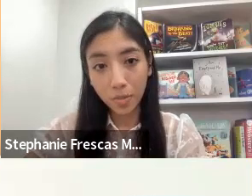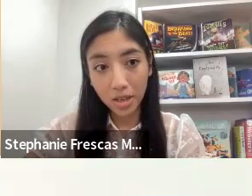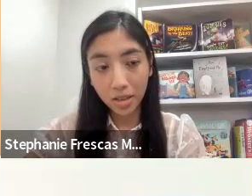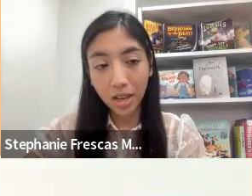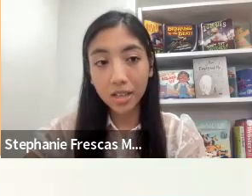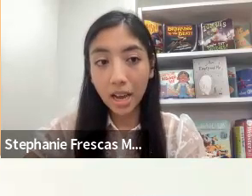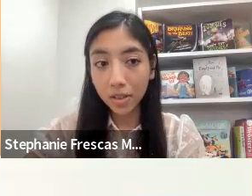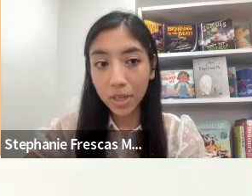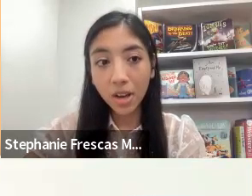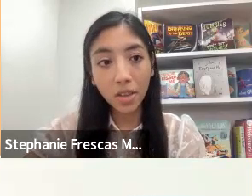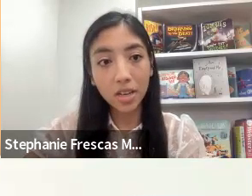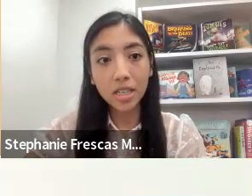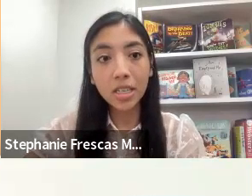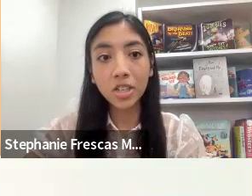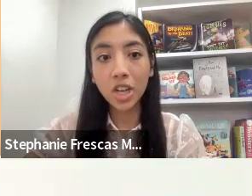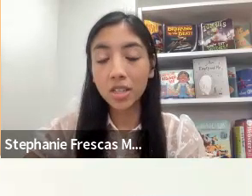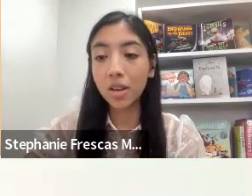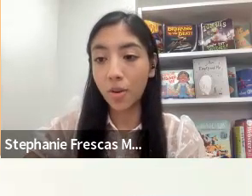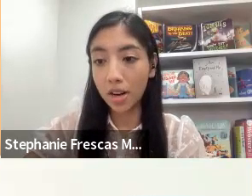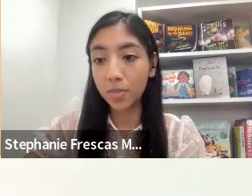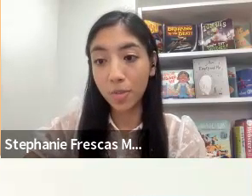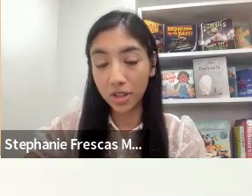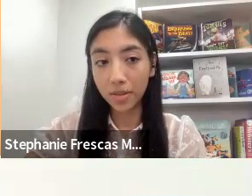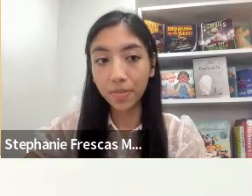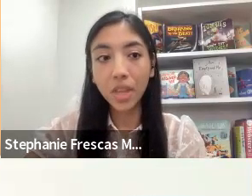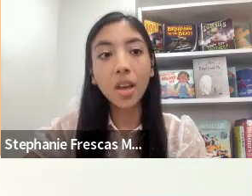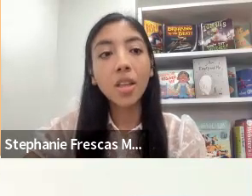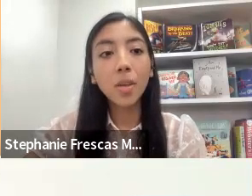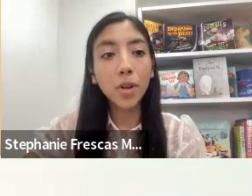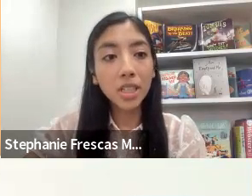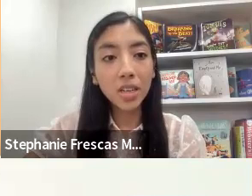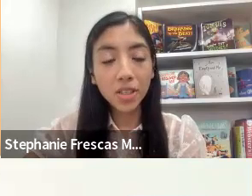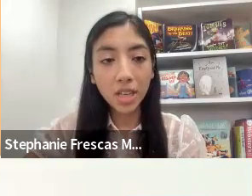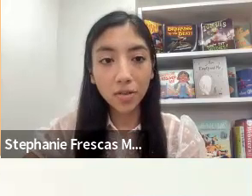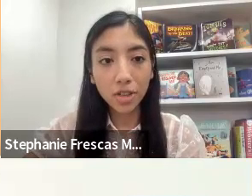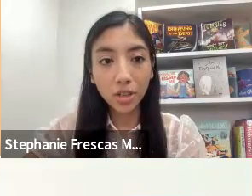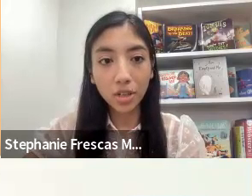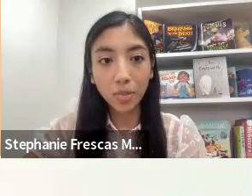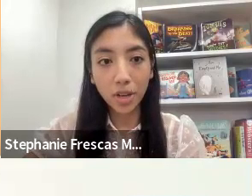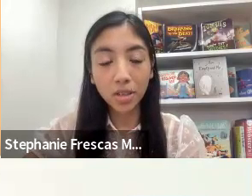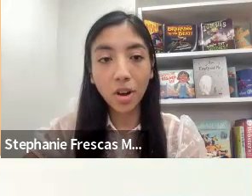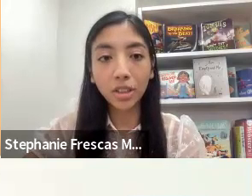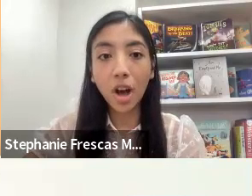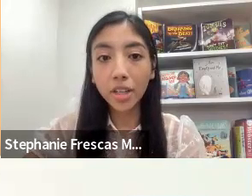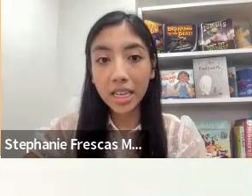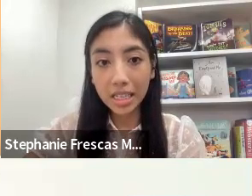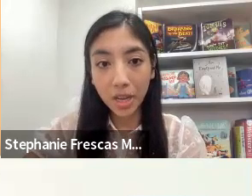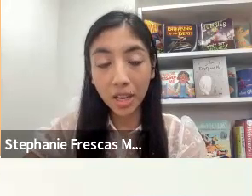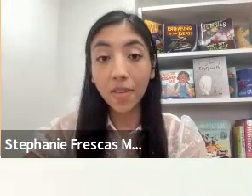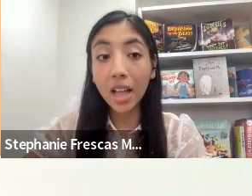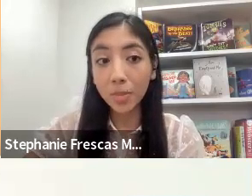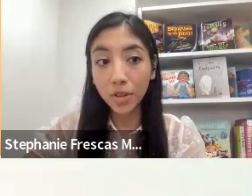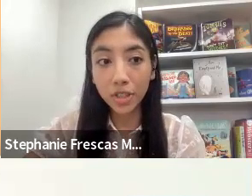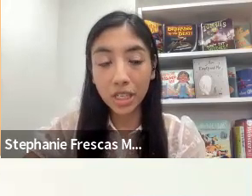of personal space, and kids have to be taught that it is an exchange that requires permission." The bulletin of the Center for Children's Books called Connor Kiss